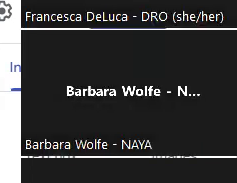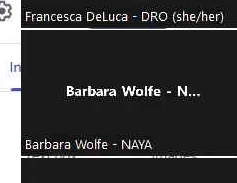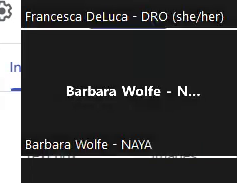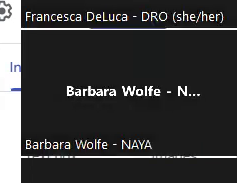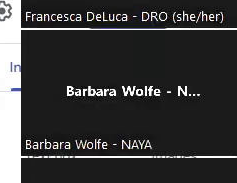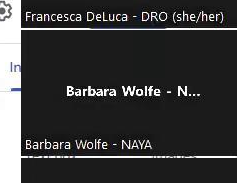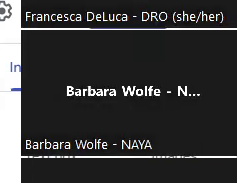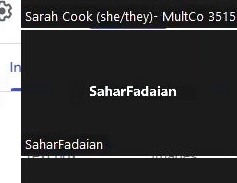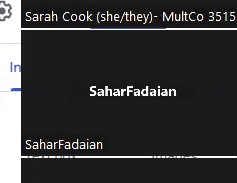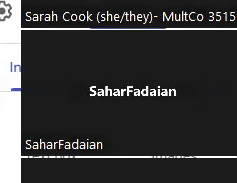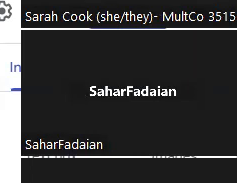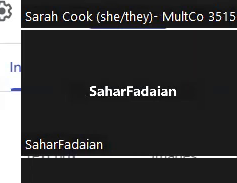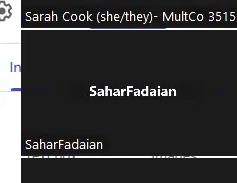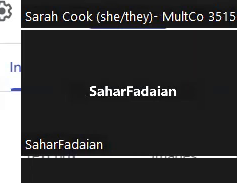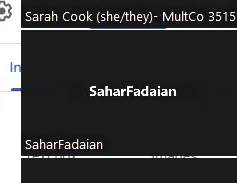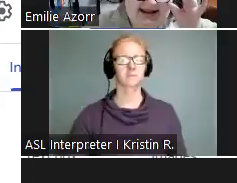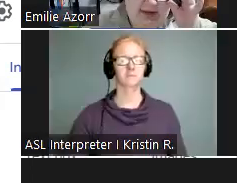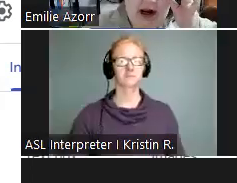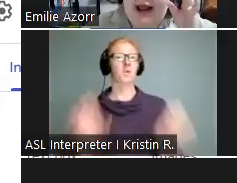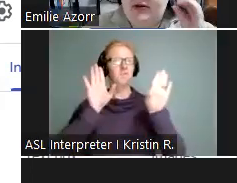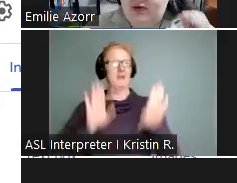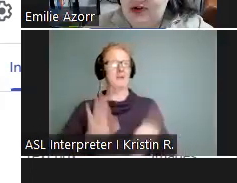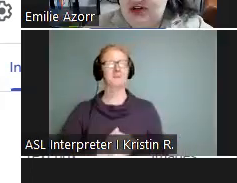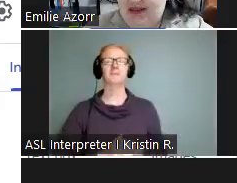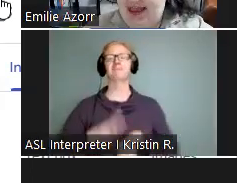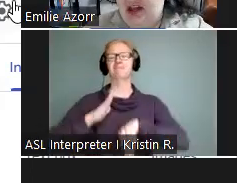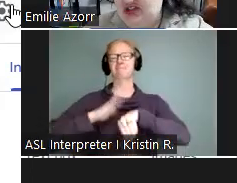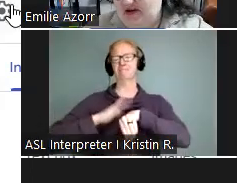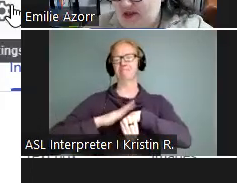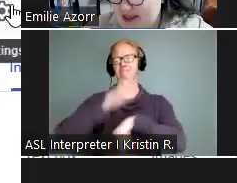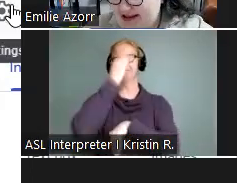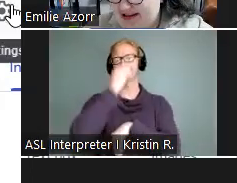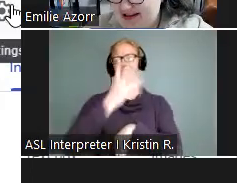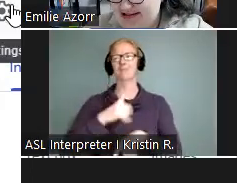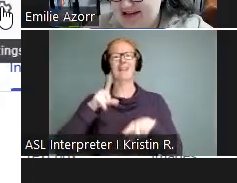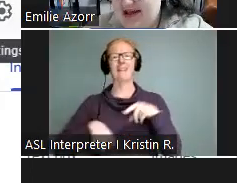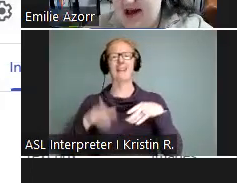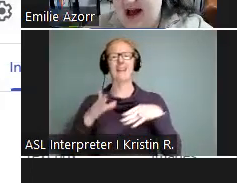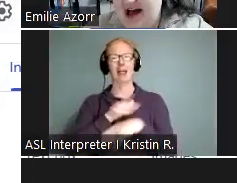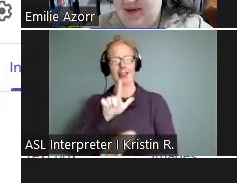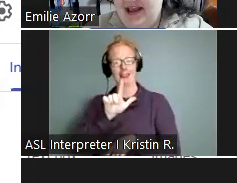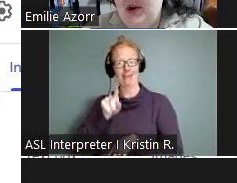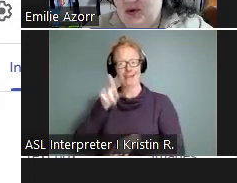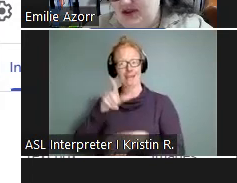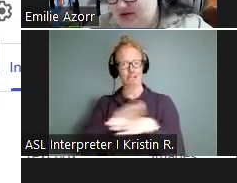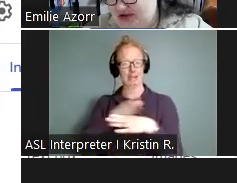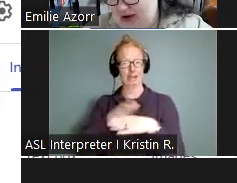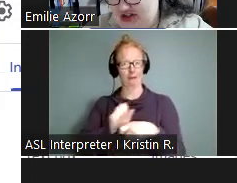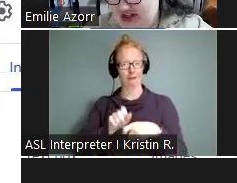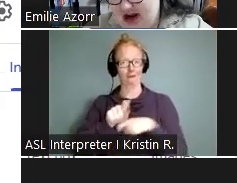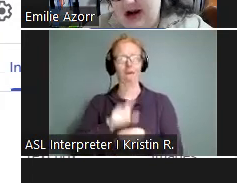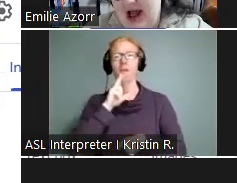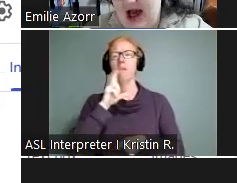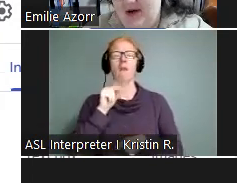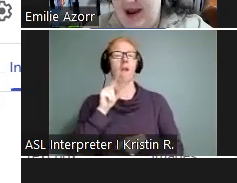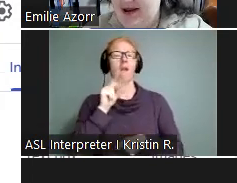Right. And also, quick disclaimer, I unfortunately can't share the link to this. I can only do a